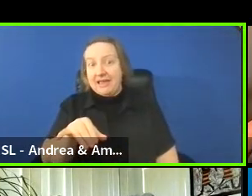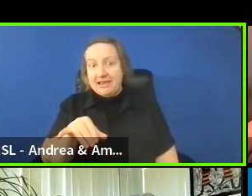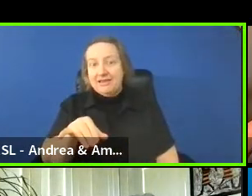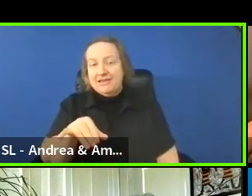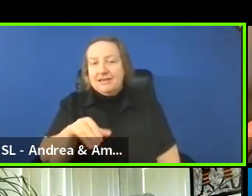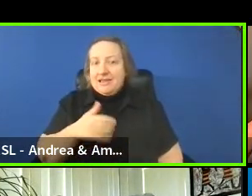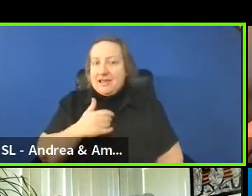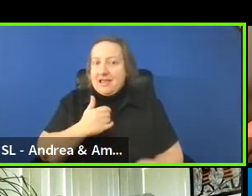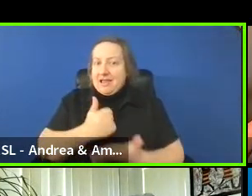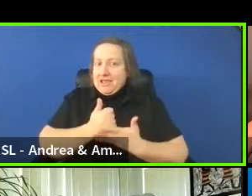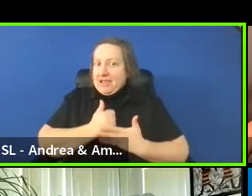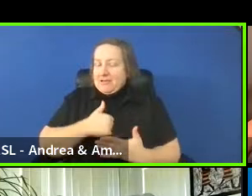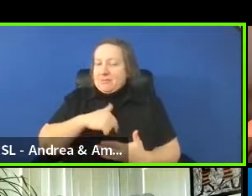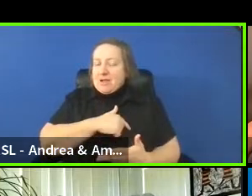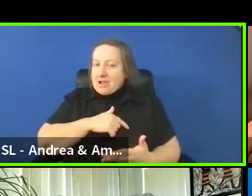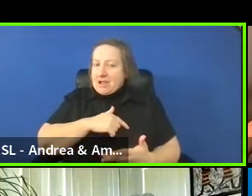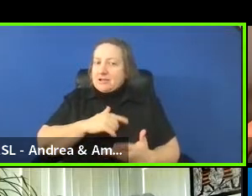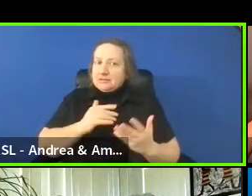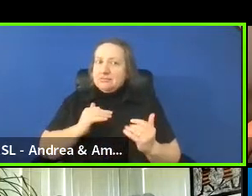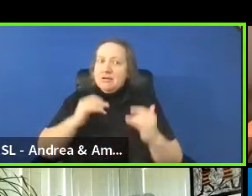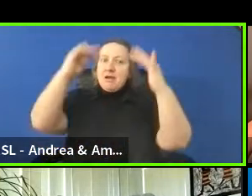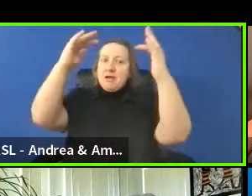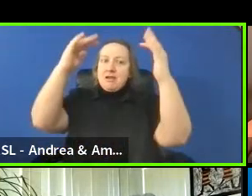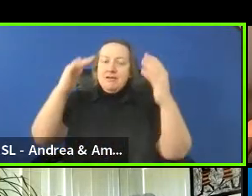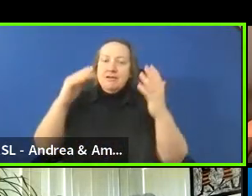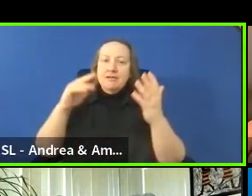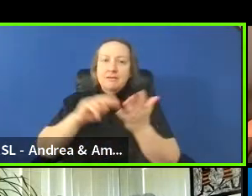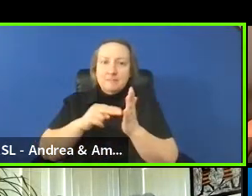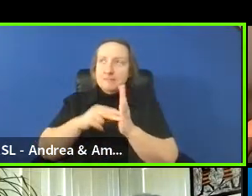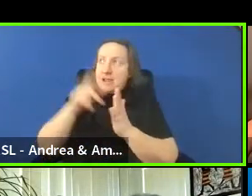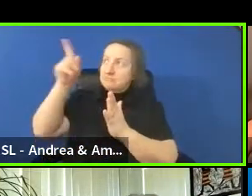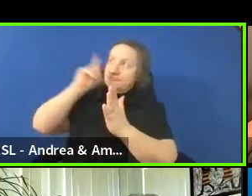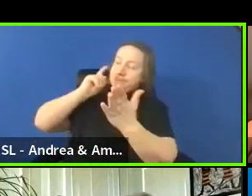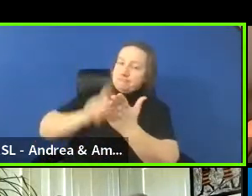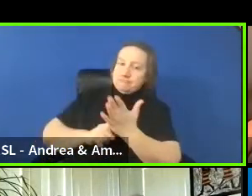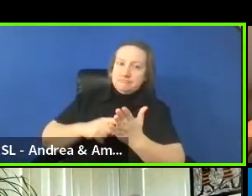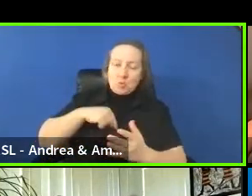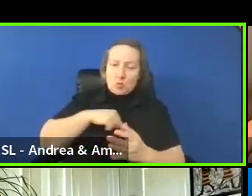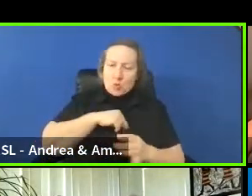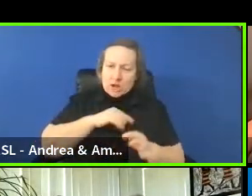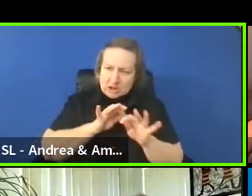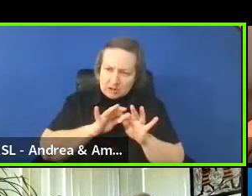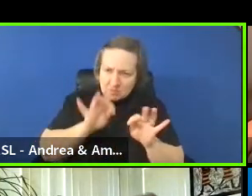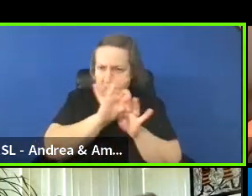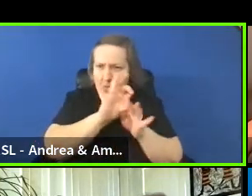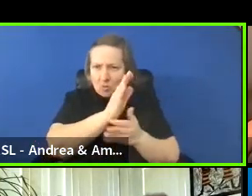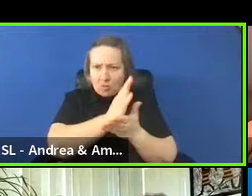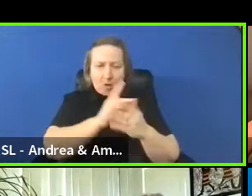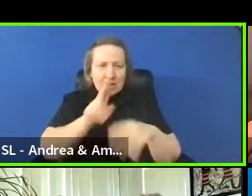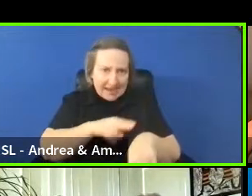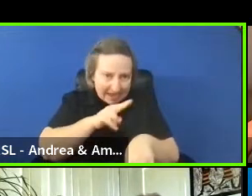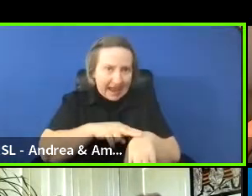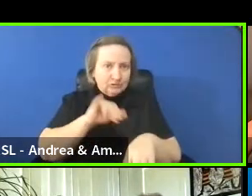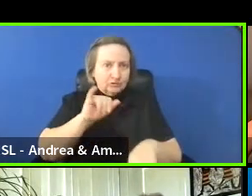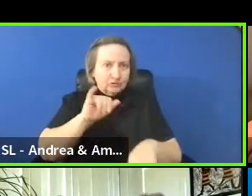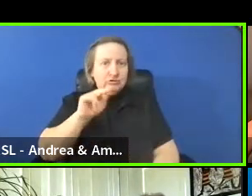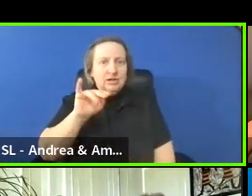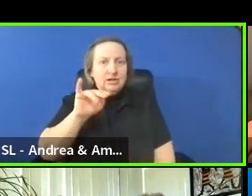in our sails, because we are being recognized as a critical piece of national